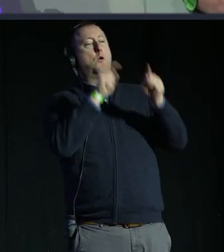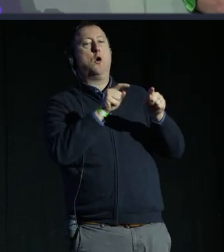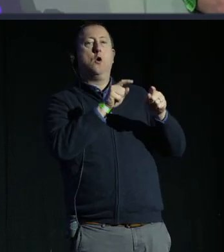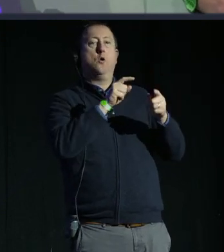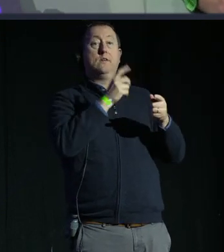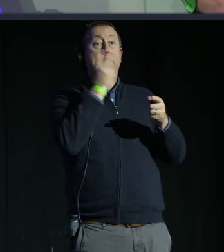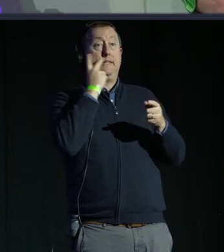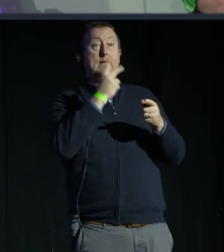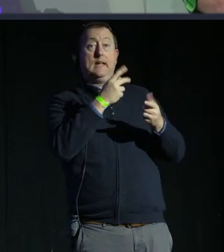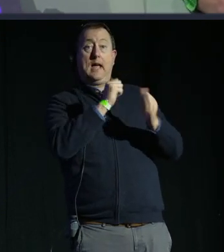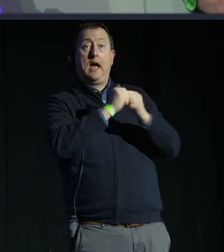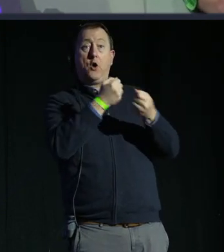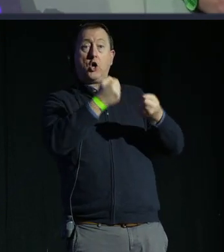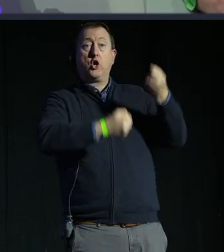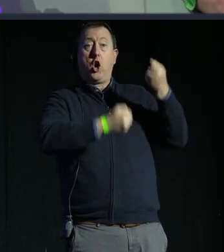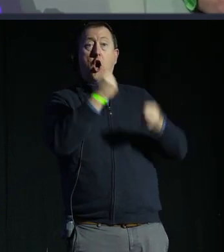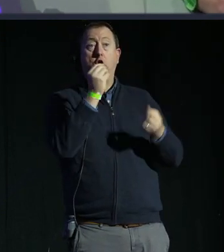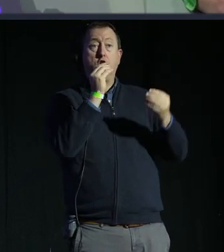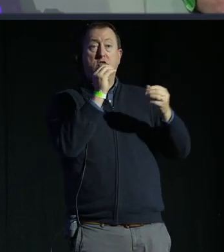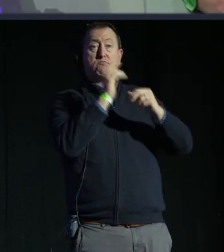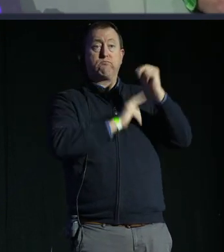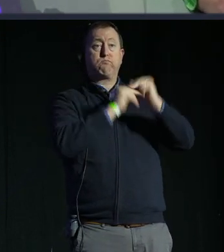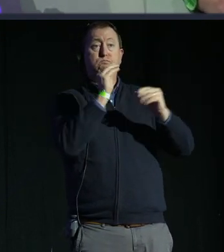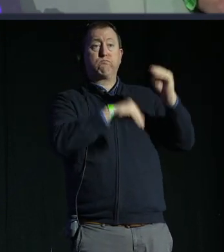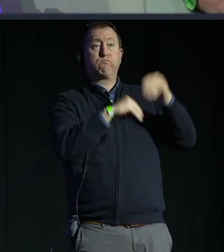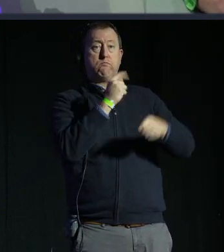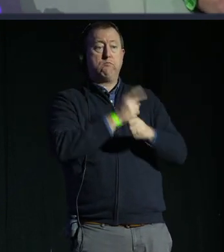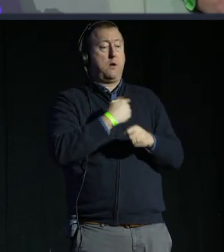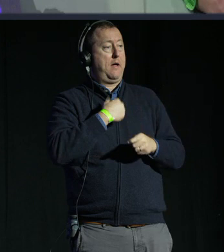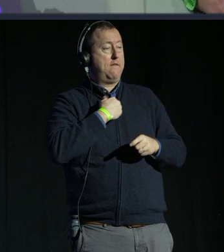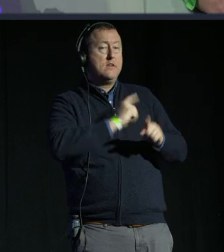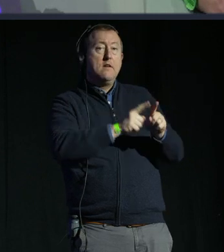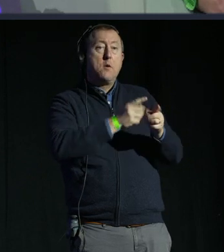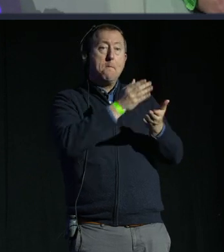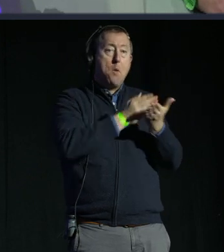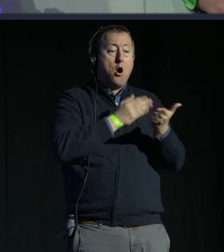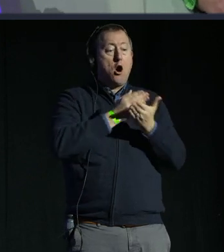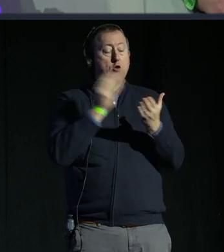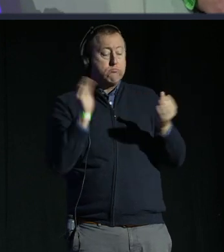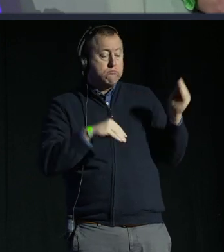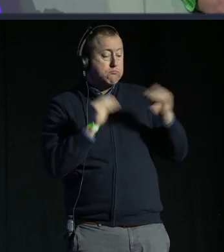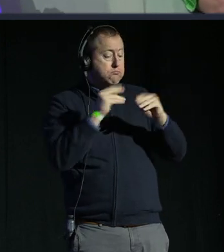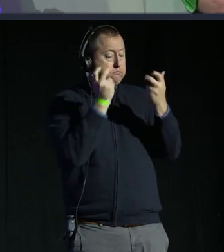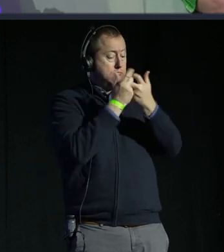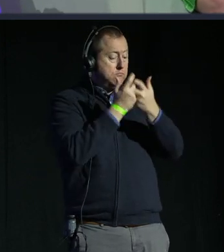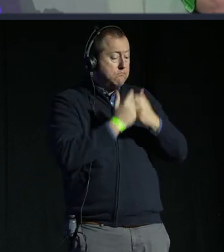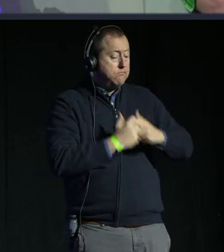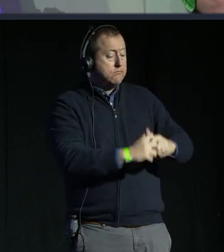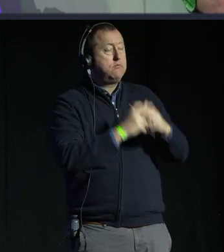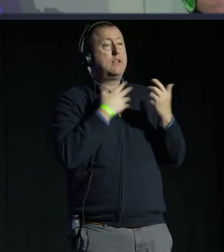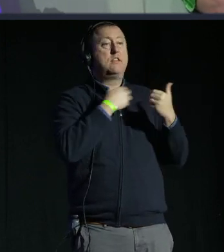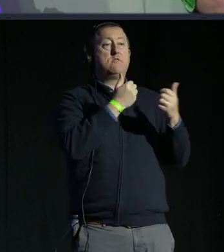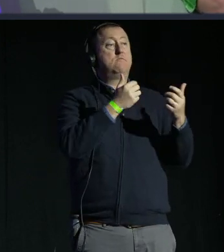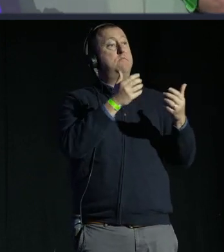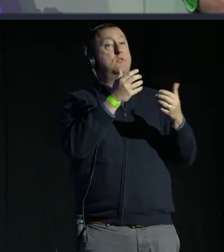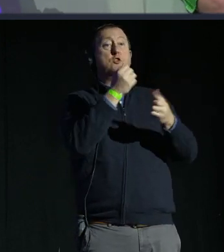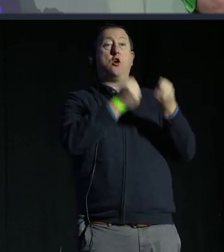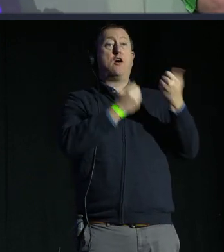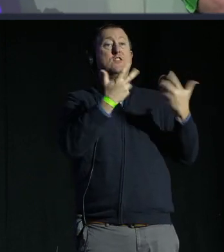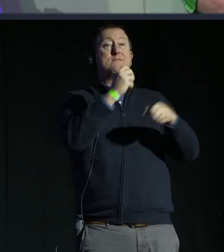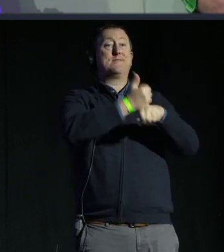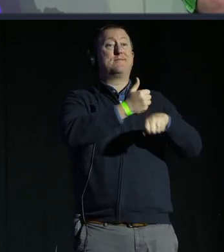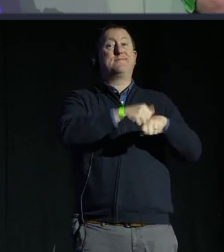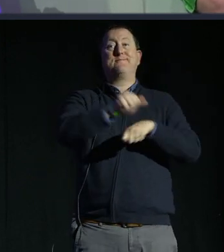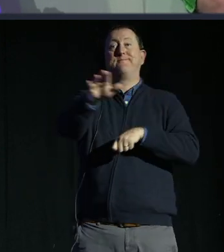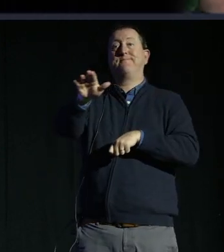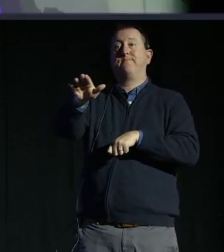car being made, right? Parts come together, you build modules, you put them together, you assemble a car, you ship it off to the customer. If